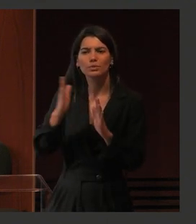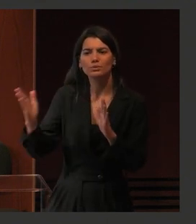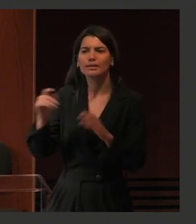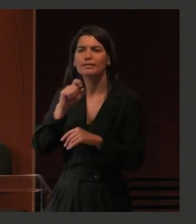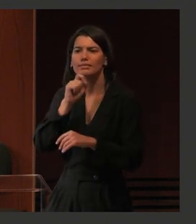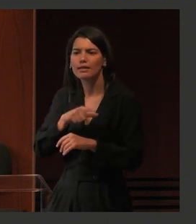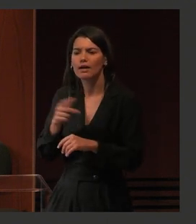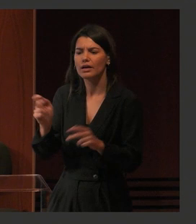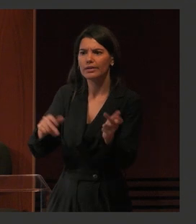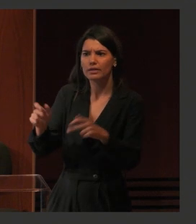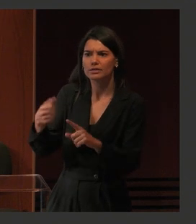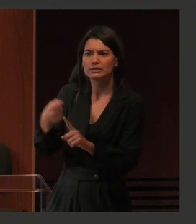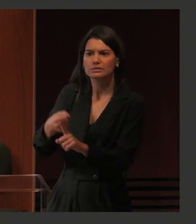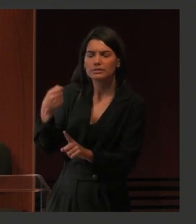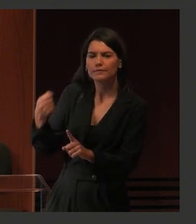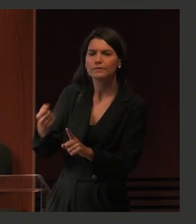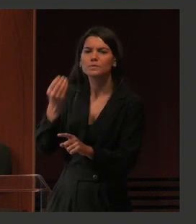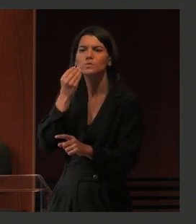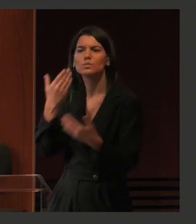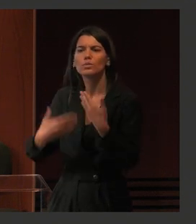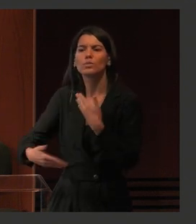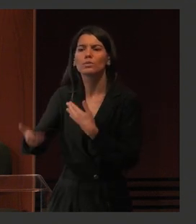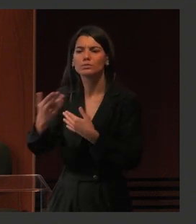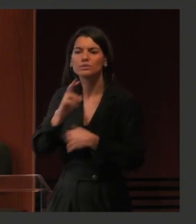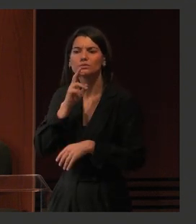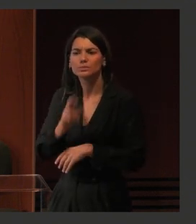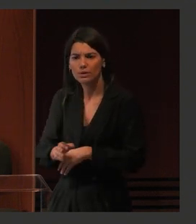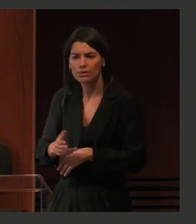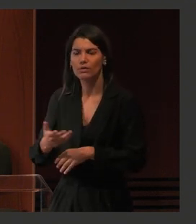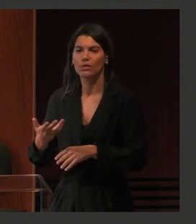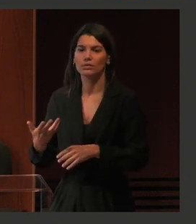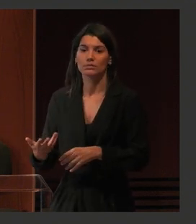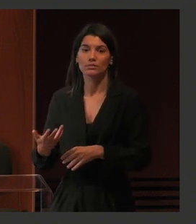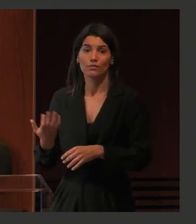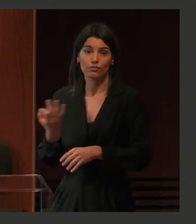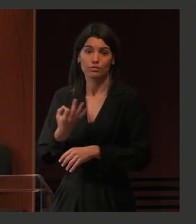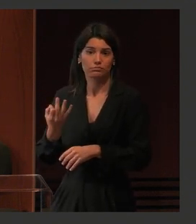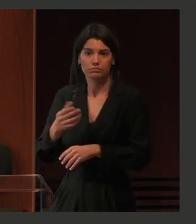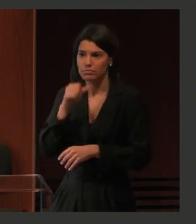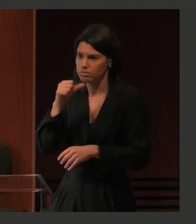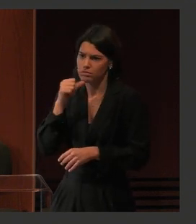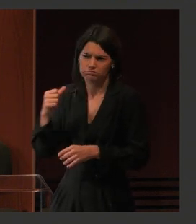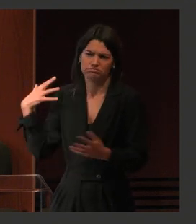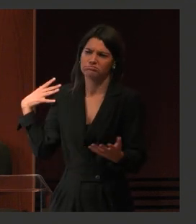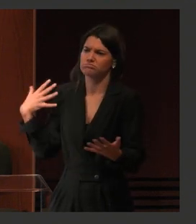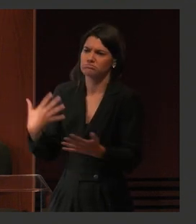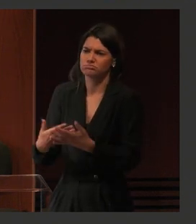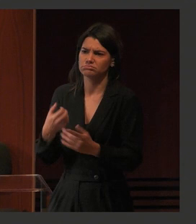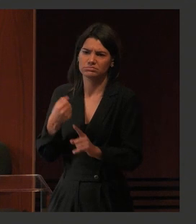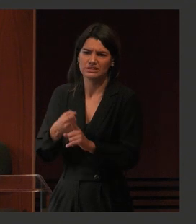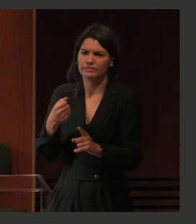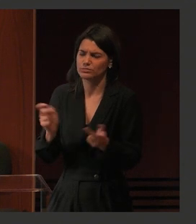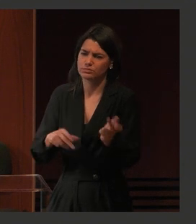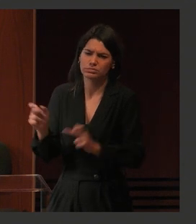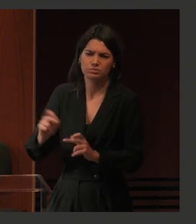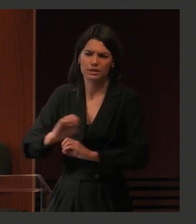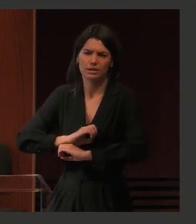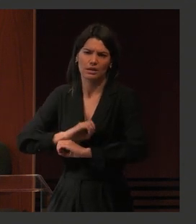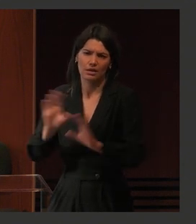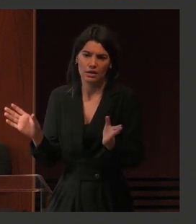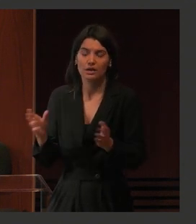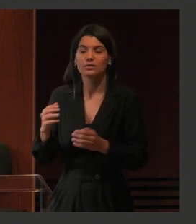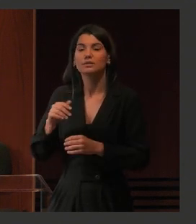we are having nowadays. We always had challenges, but of course the challenging situations